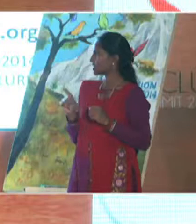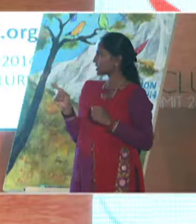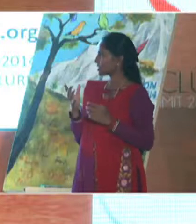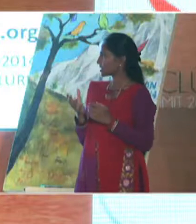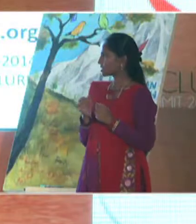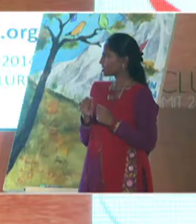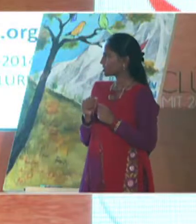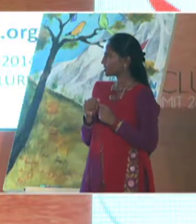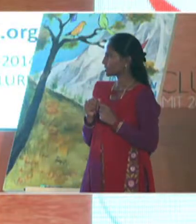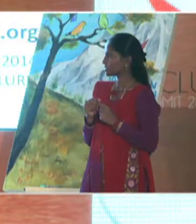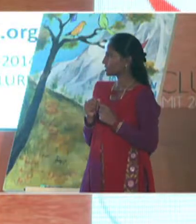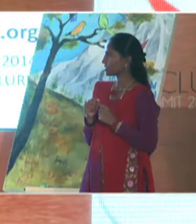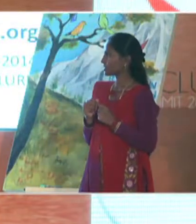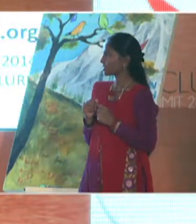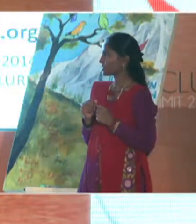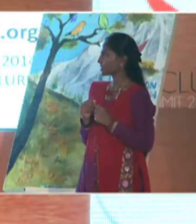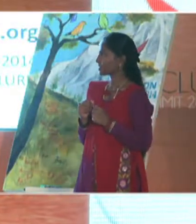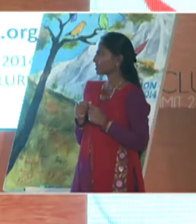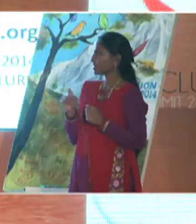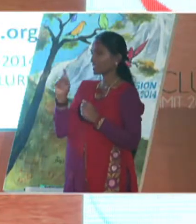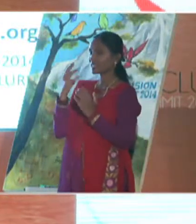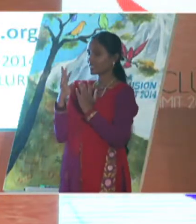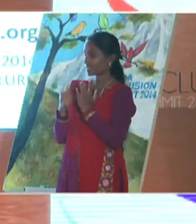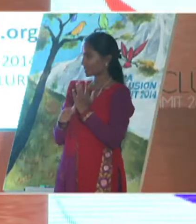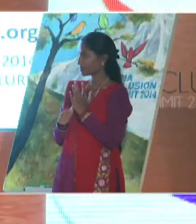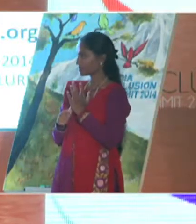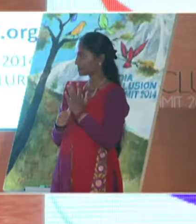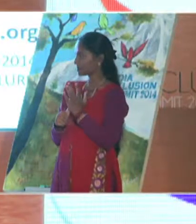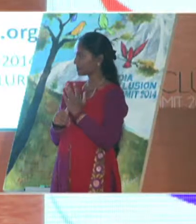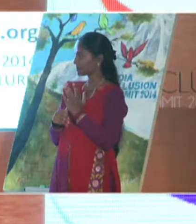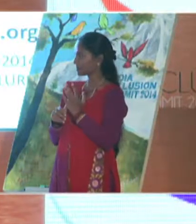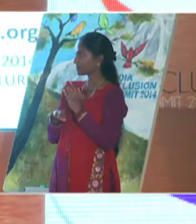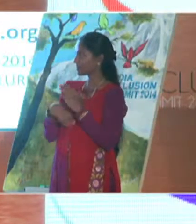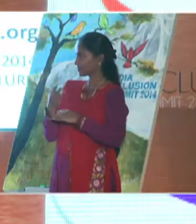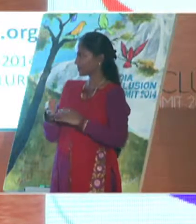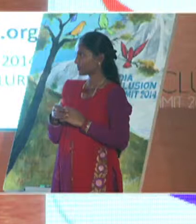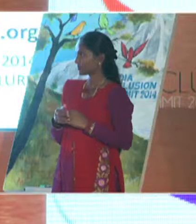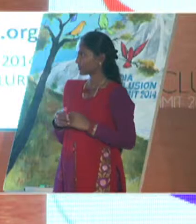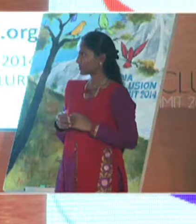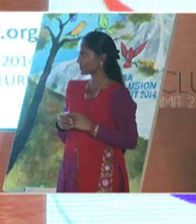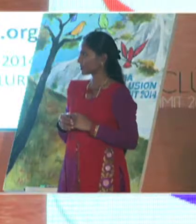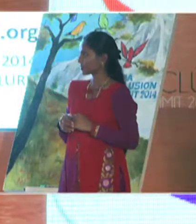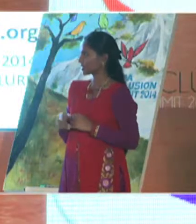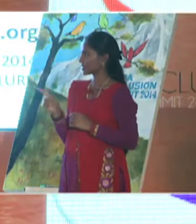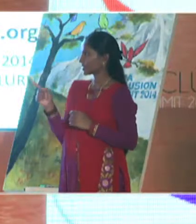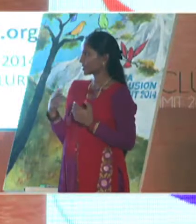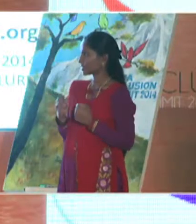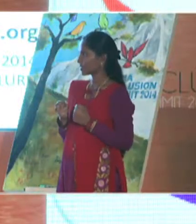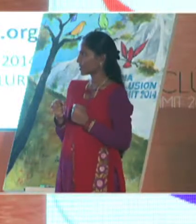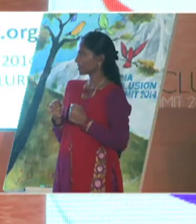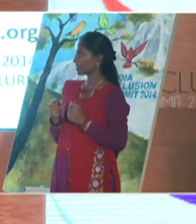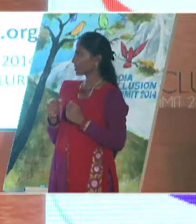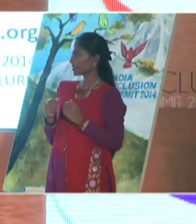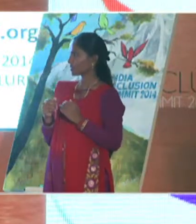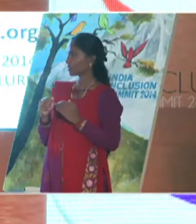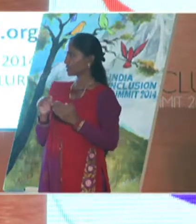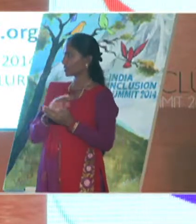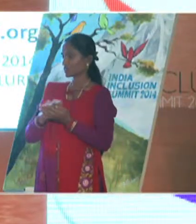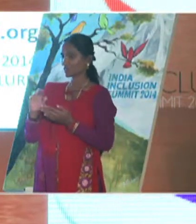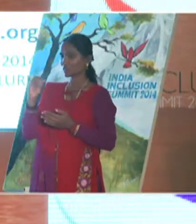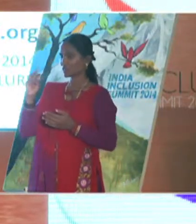Sabria called me up because about 8 months later after we first met. And because I said, okay, call me up, we'll do this